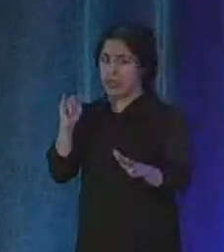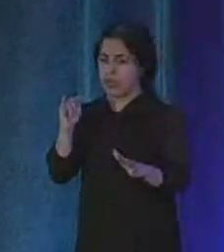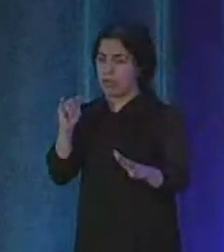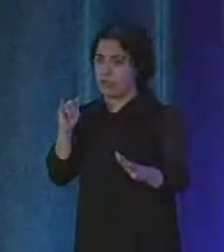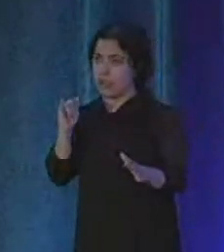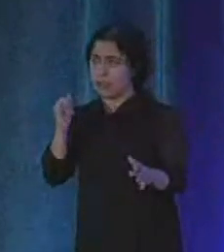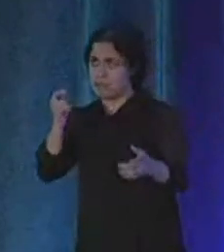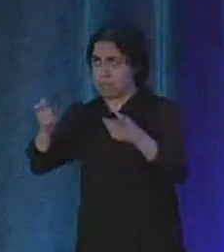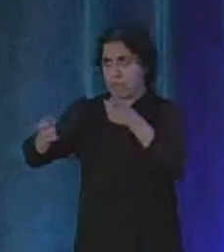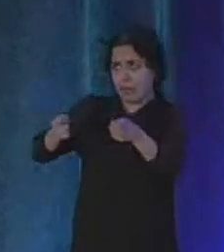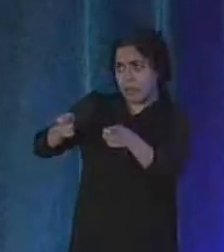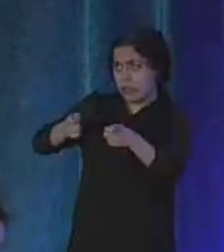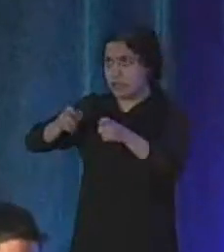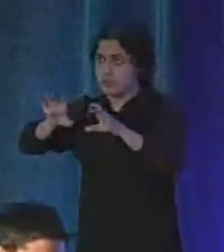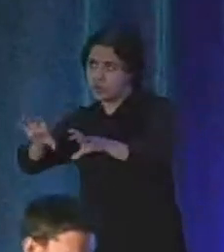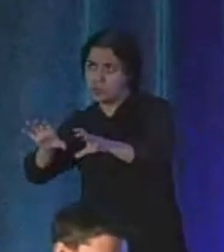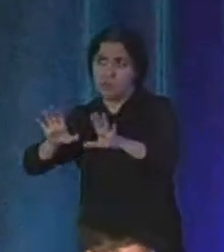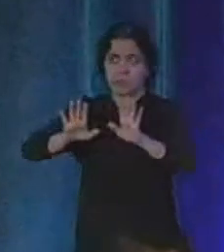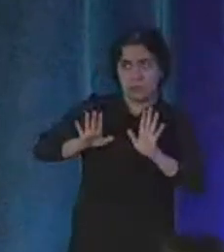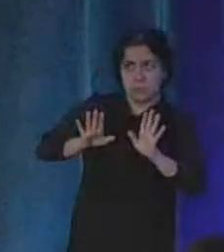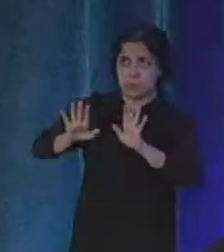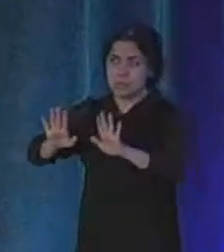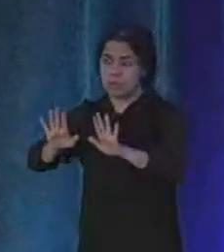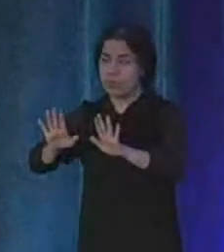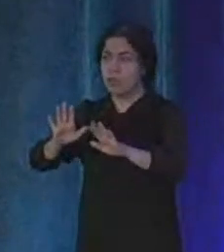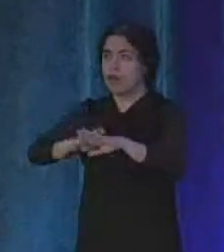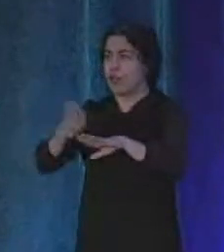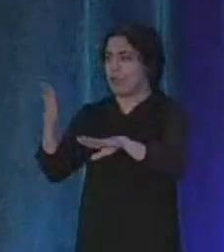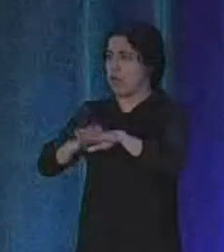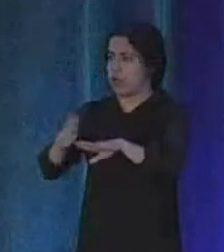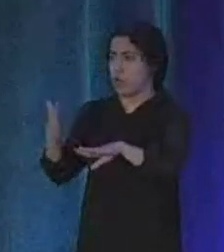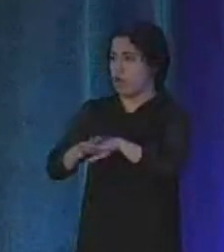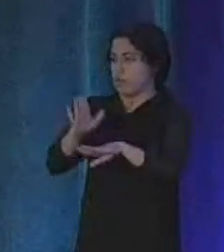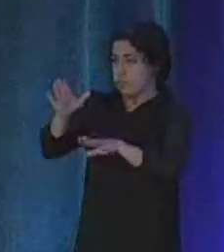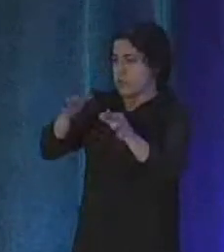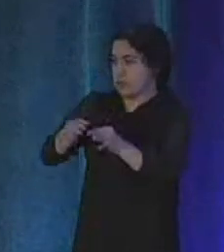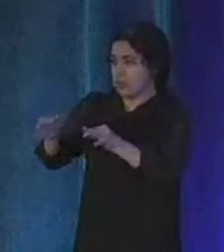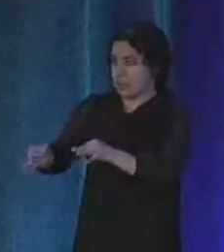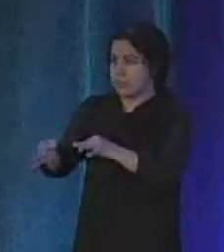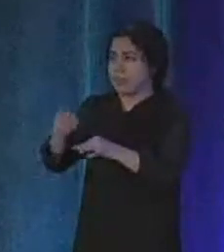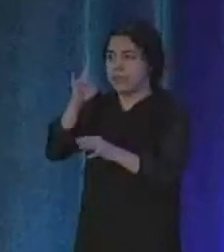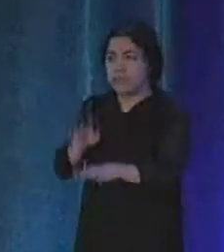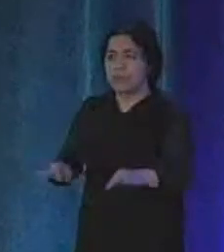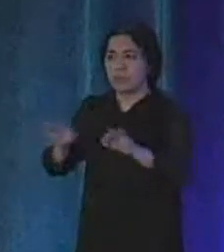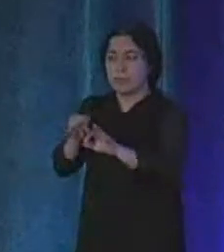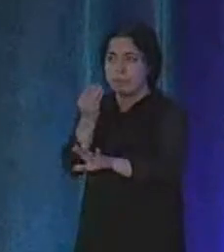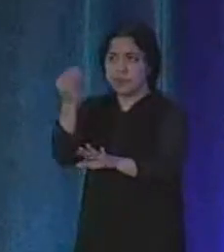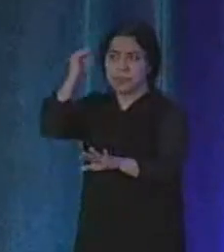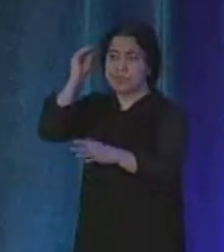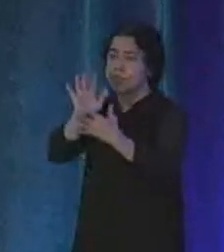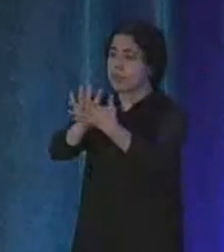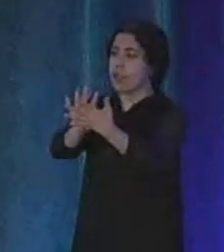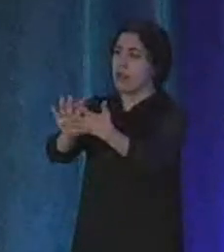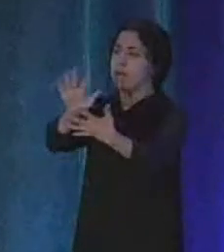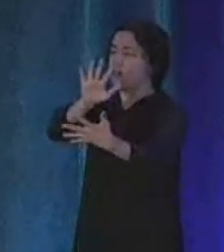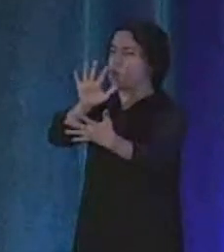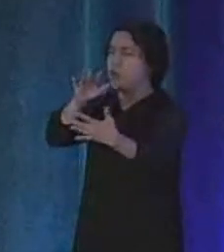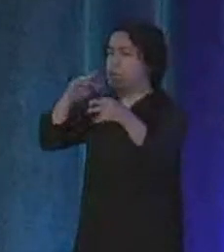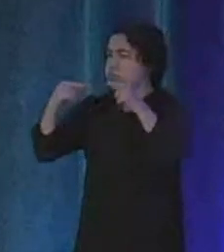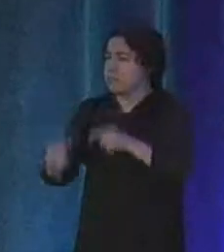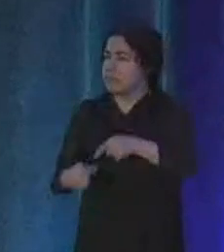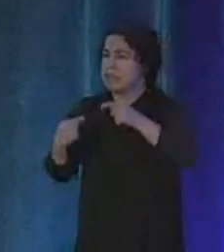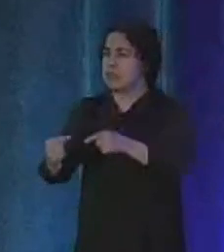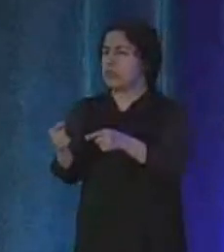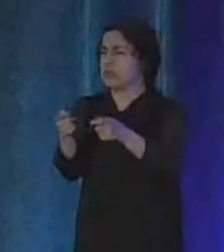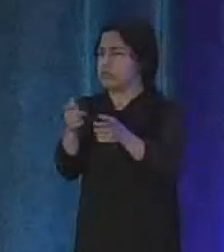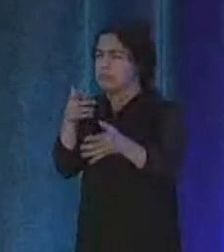right? I think it's important to take this from something, like I mentioned, that's abstract and difficult to really get a handle